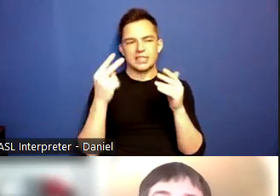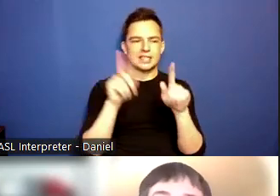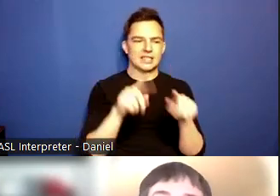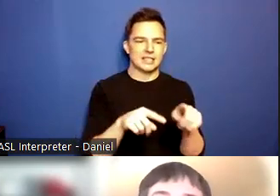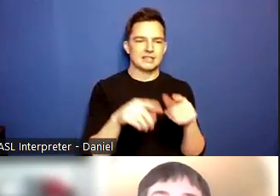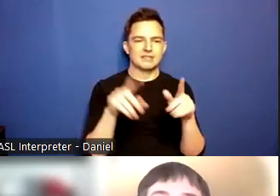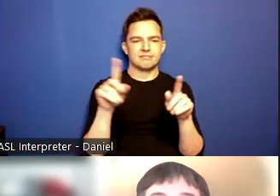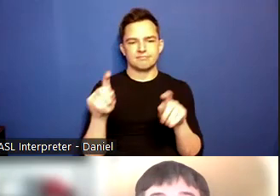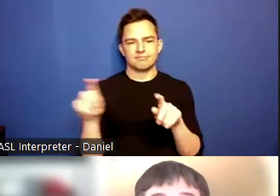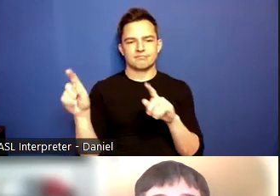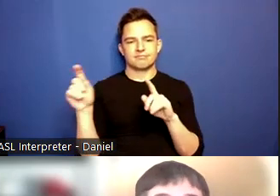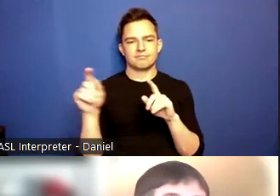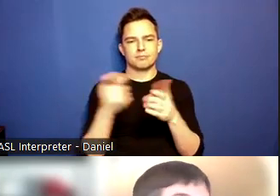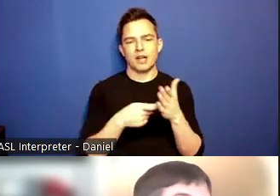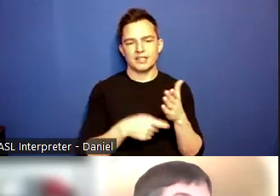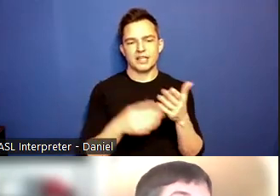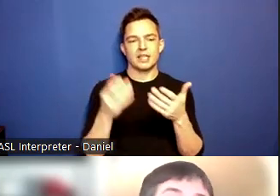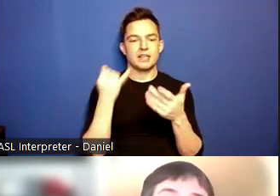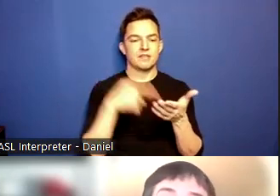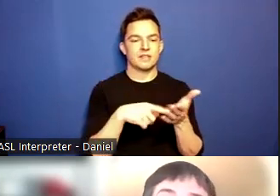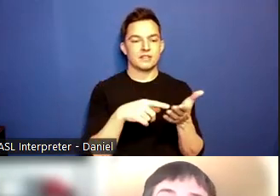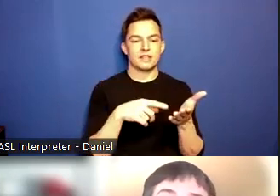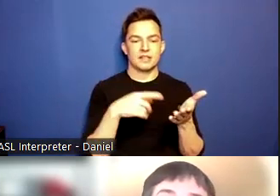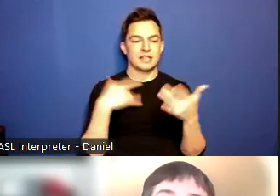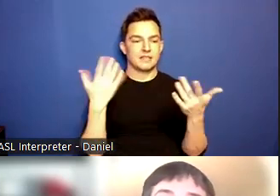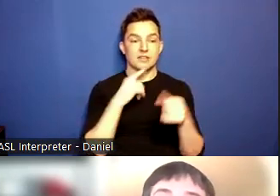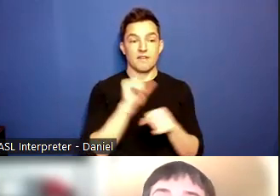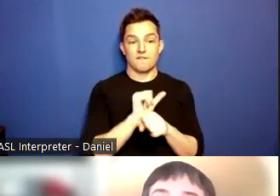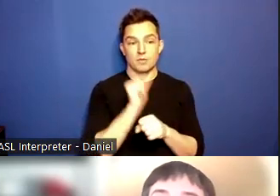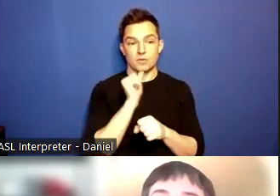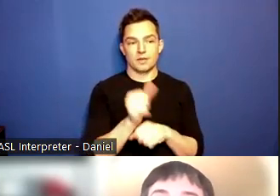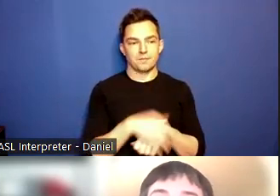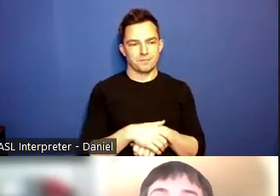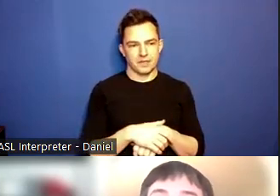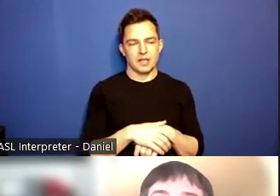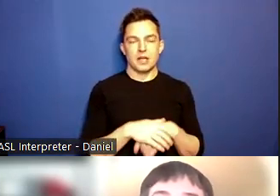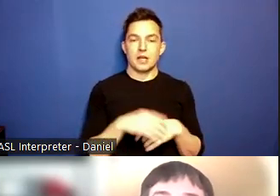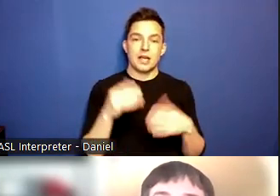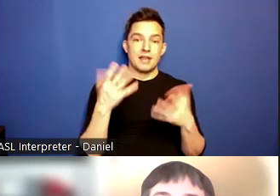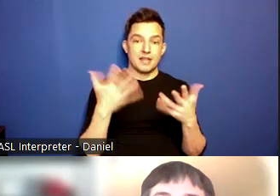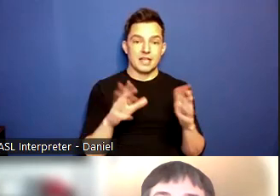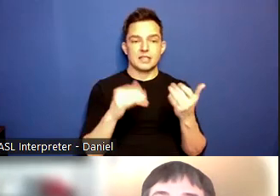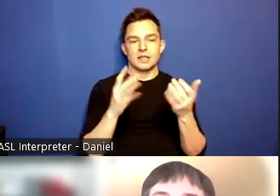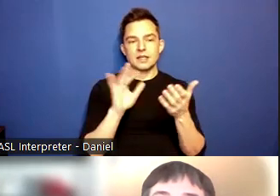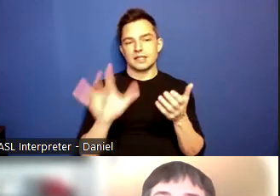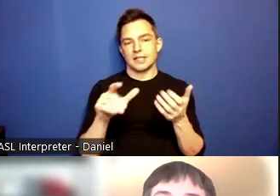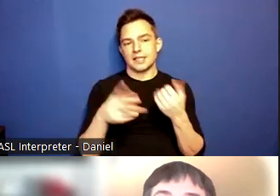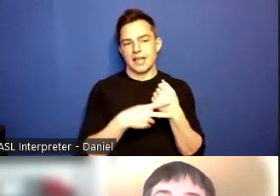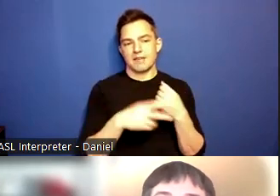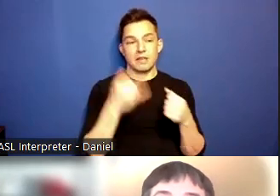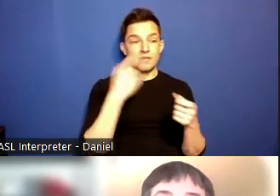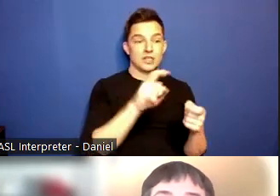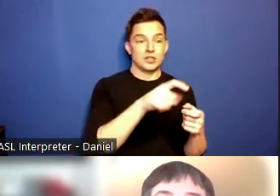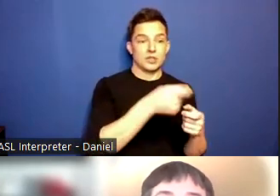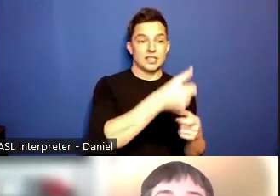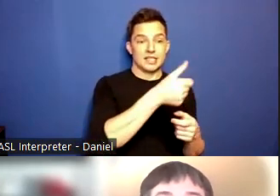or not this activity is confirmed. When you're ready, you can hit save, or if you need to delete an activity, you can do so by hitting the